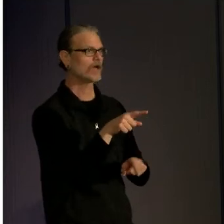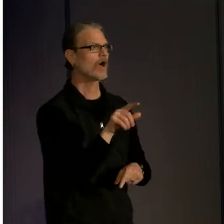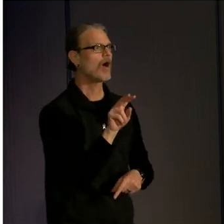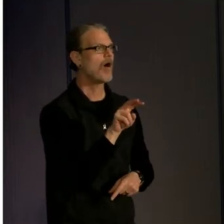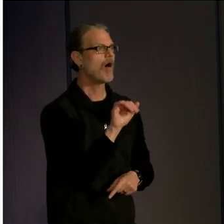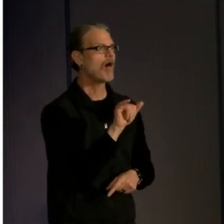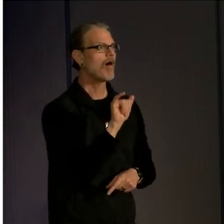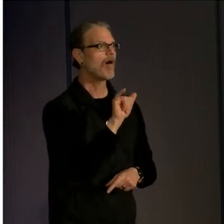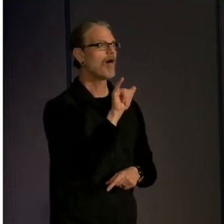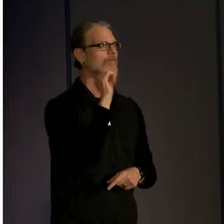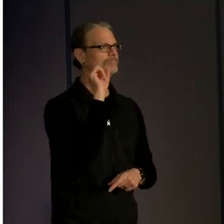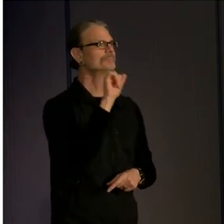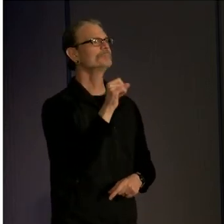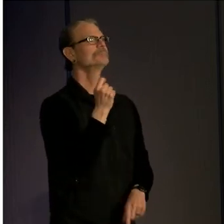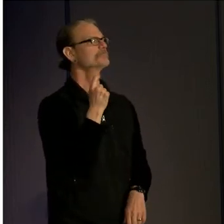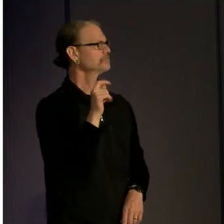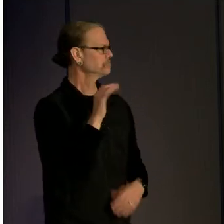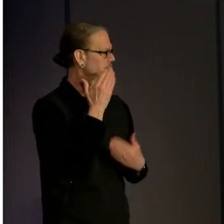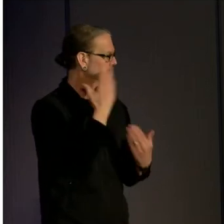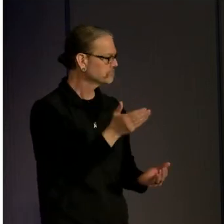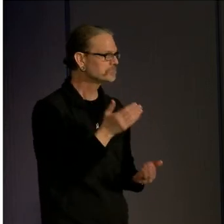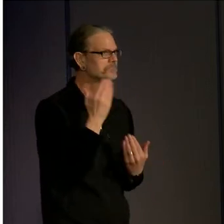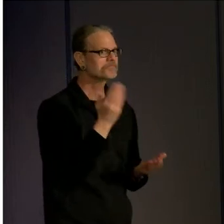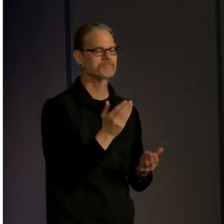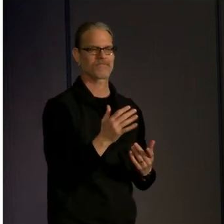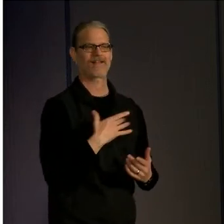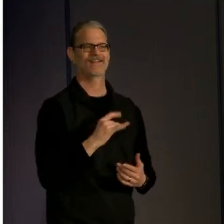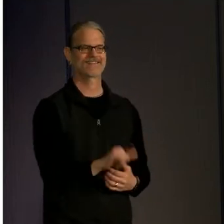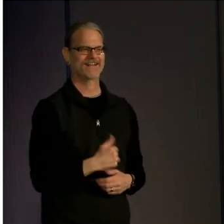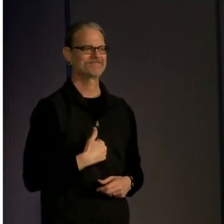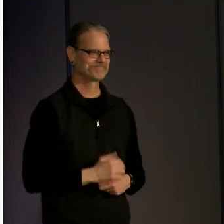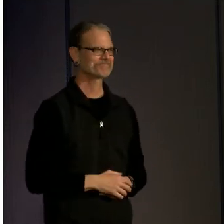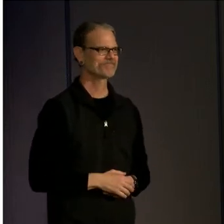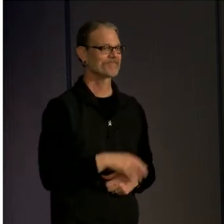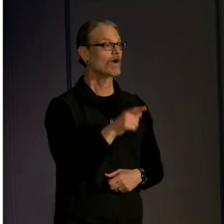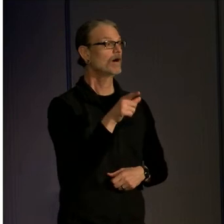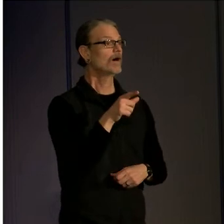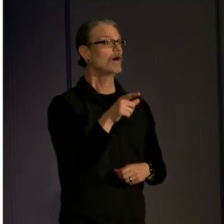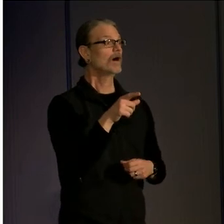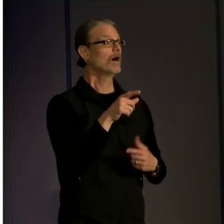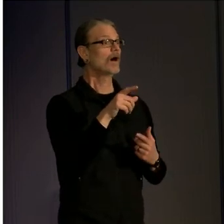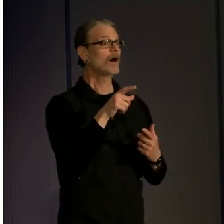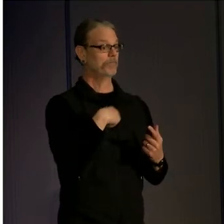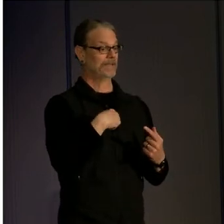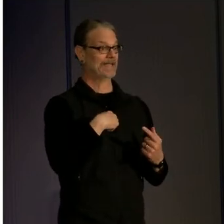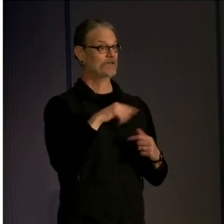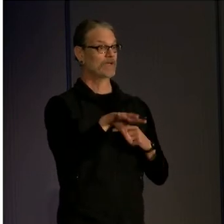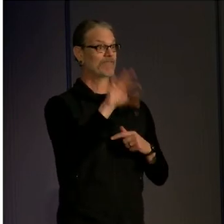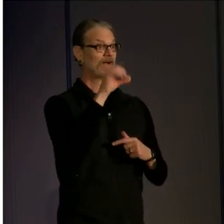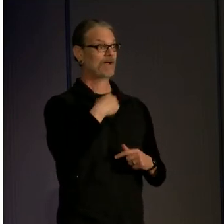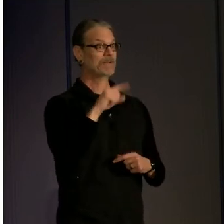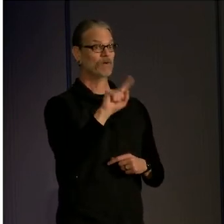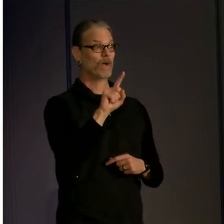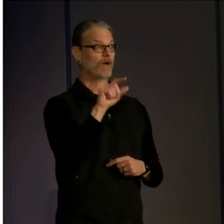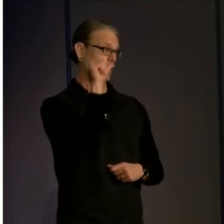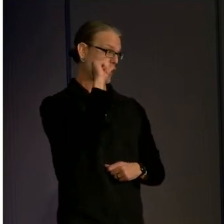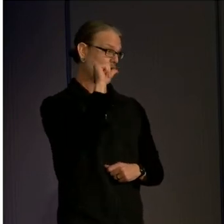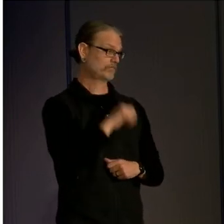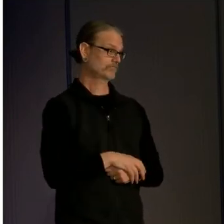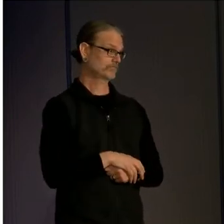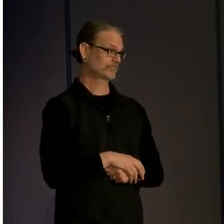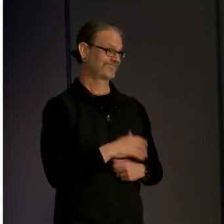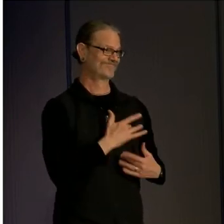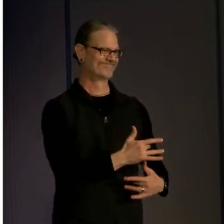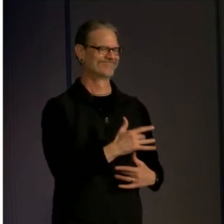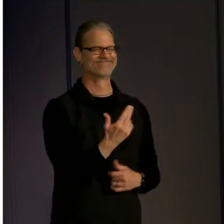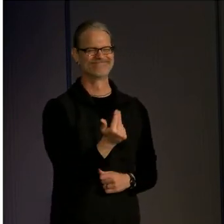me, so like I said, if you can find me, usually at the bar, I be happy